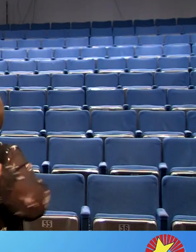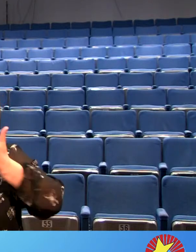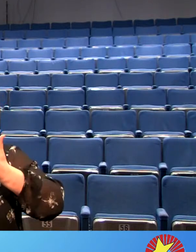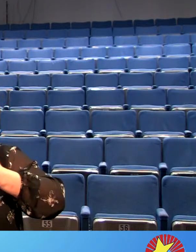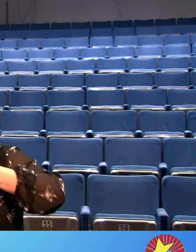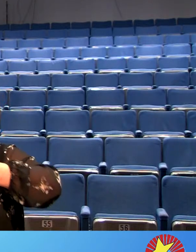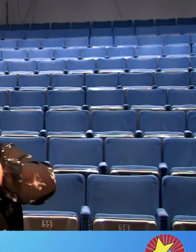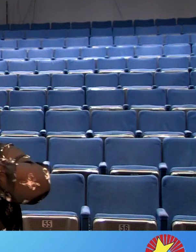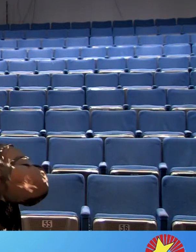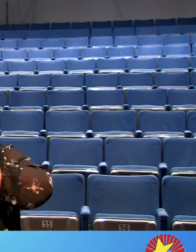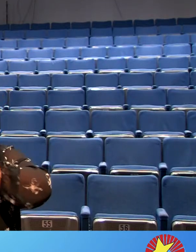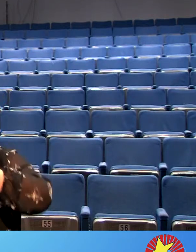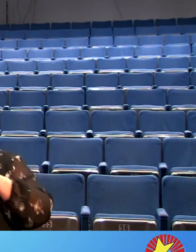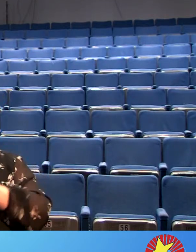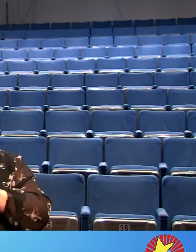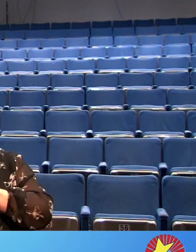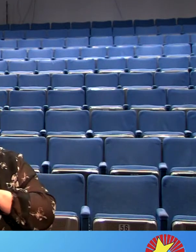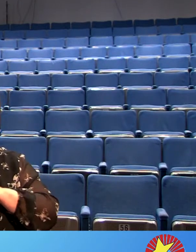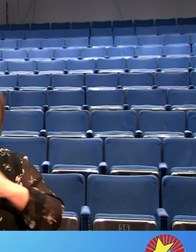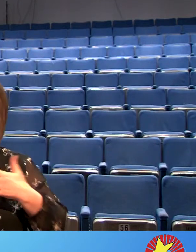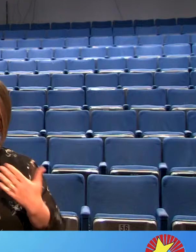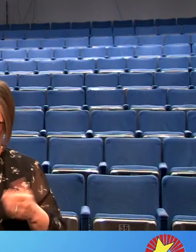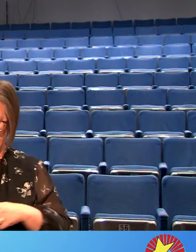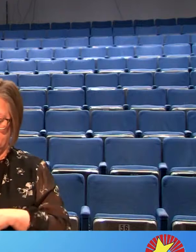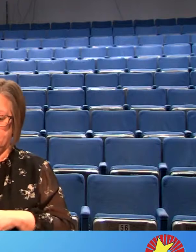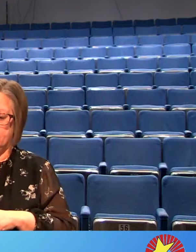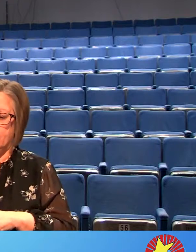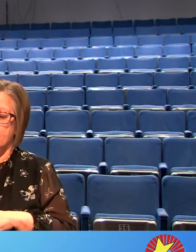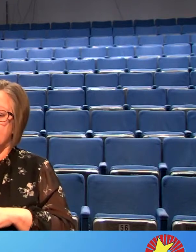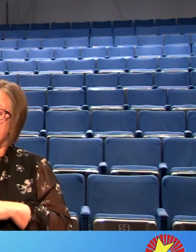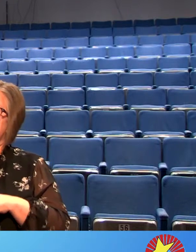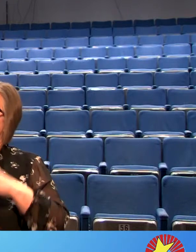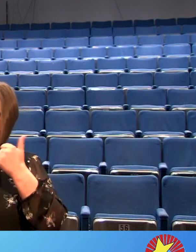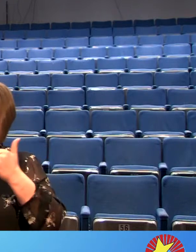2, which means moderately proficient.